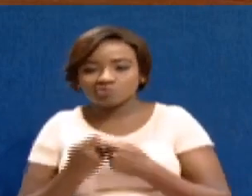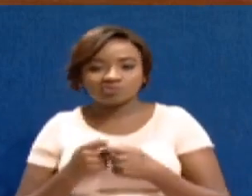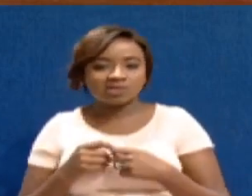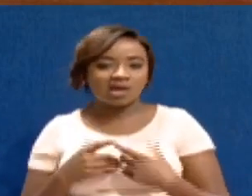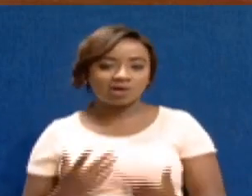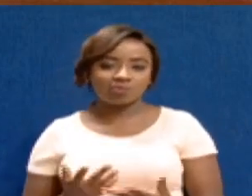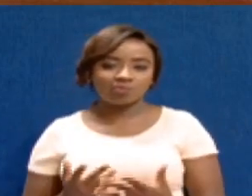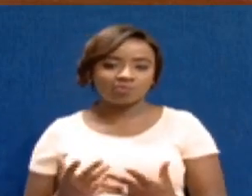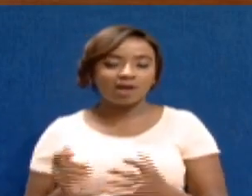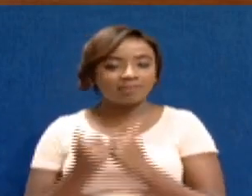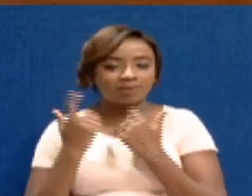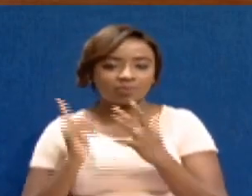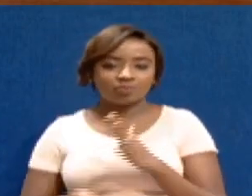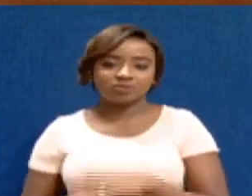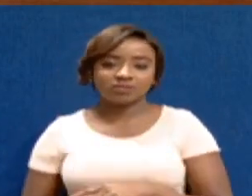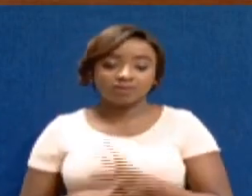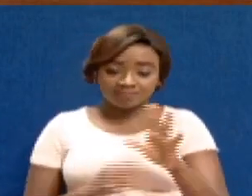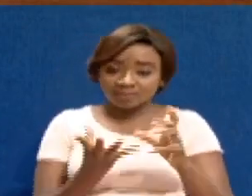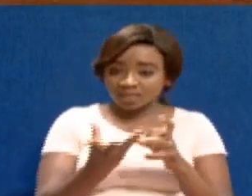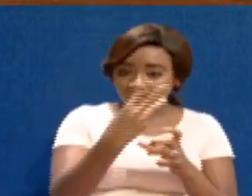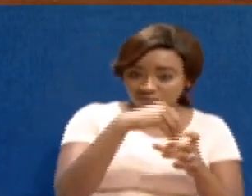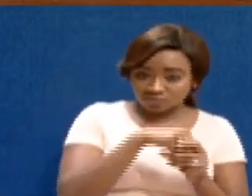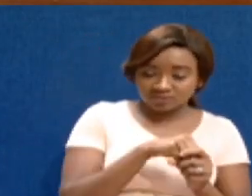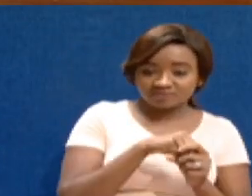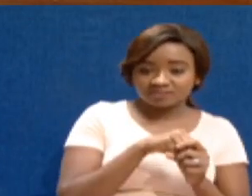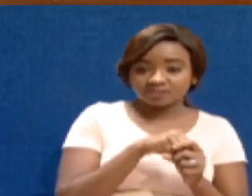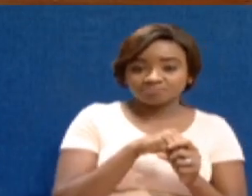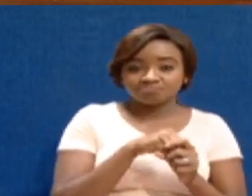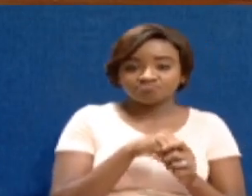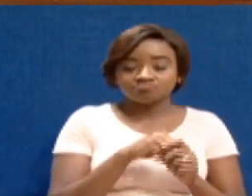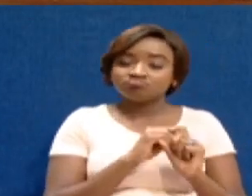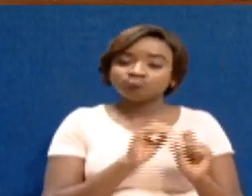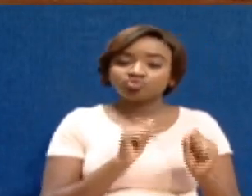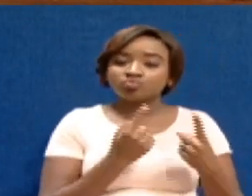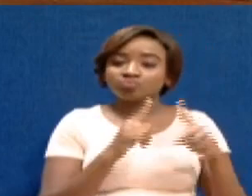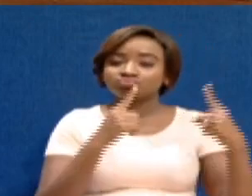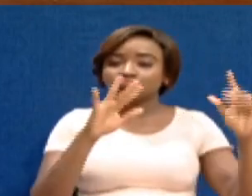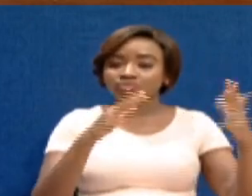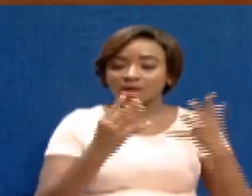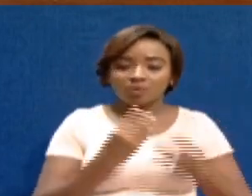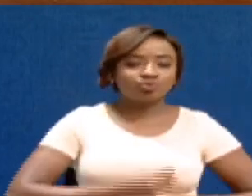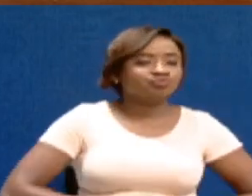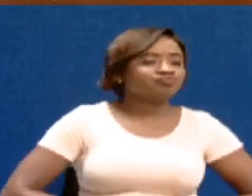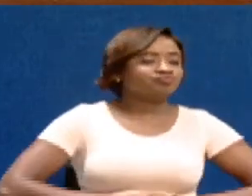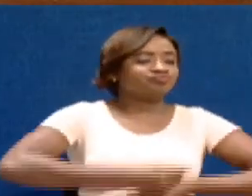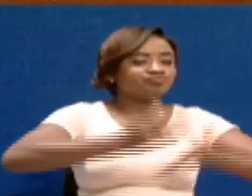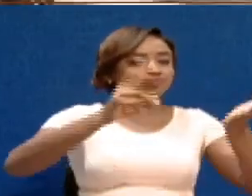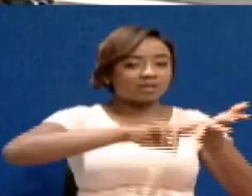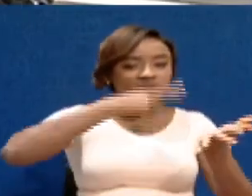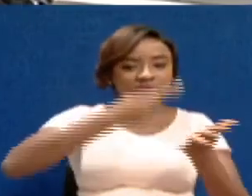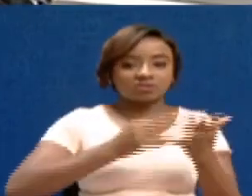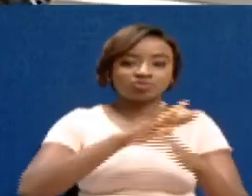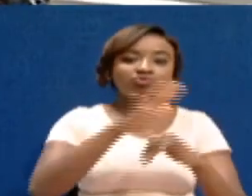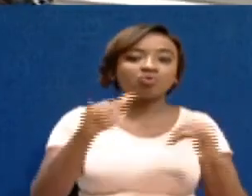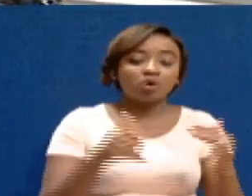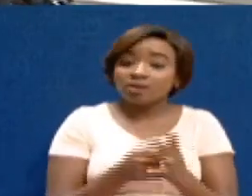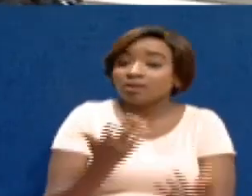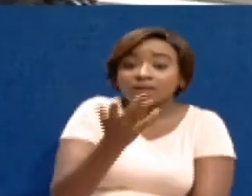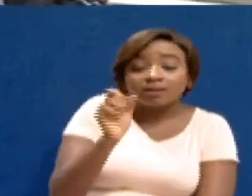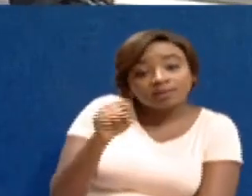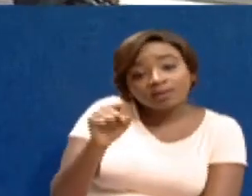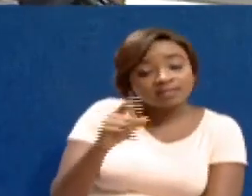not supposed to end as a constitutional amendment. That was not on the table at all. That's what I'm saying. It took us by surprise. It